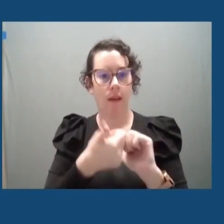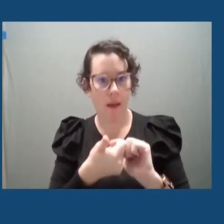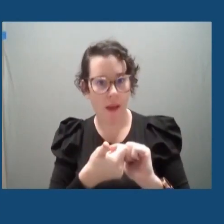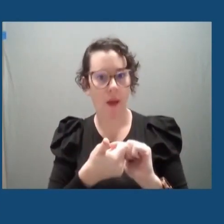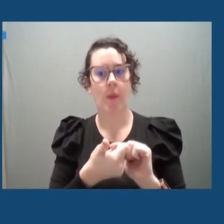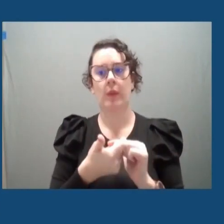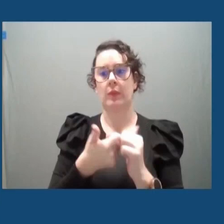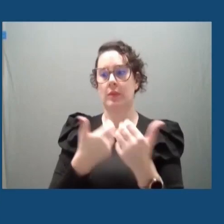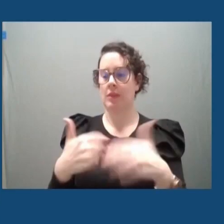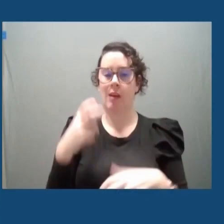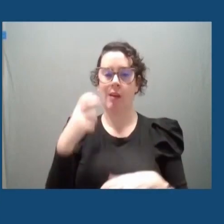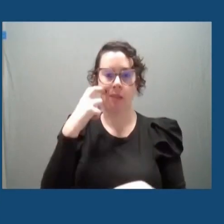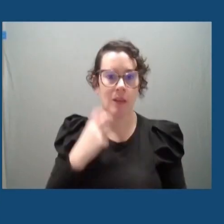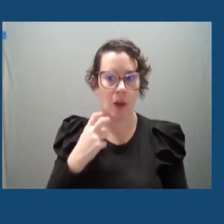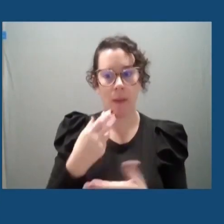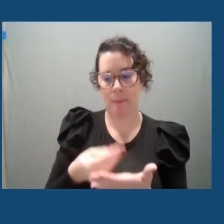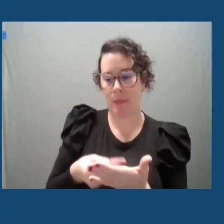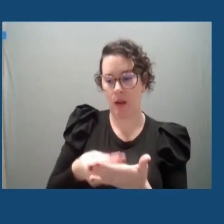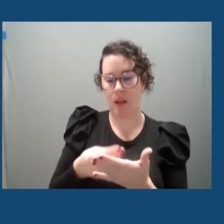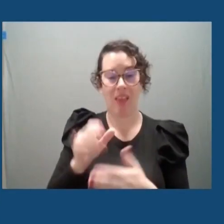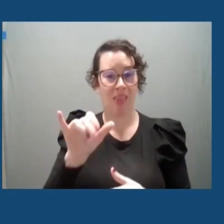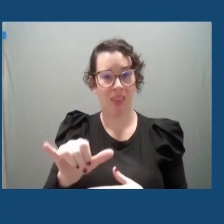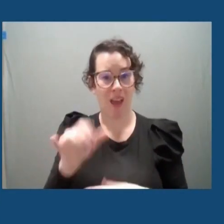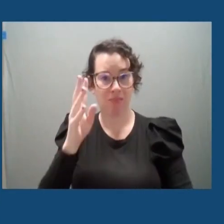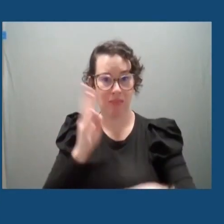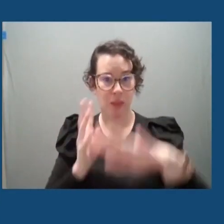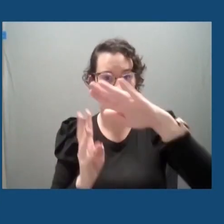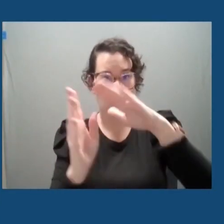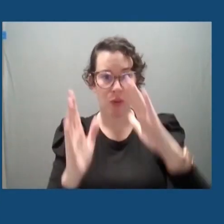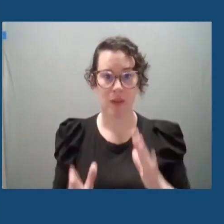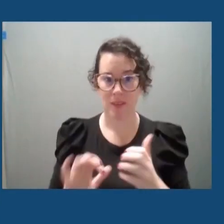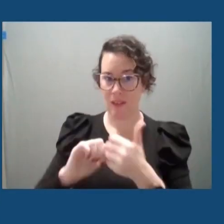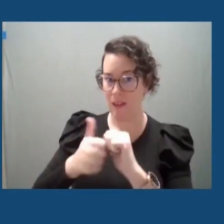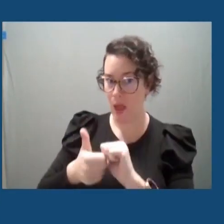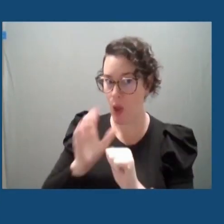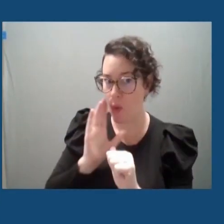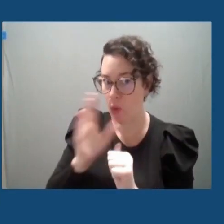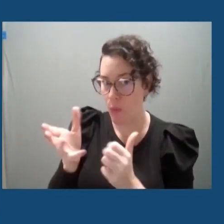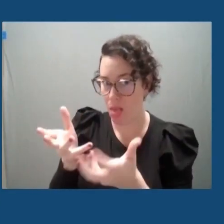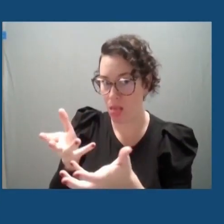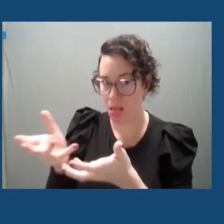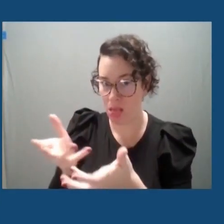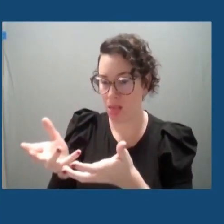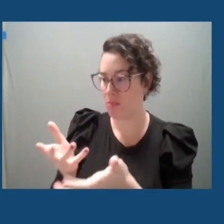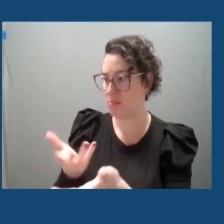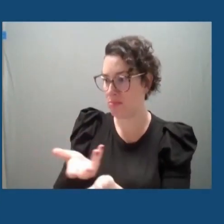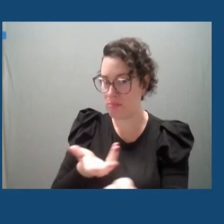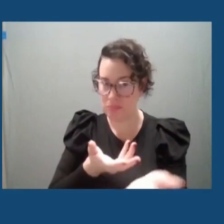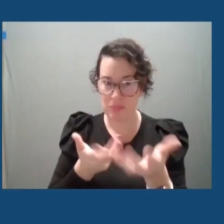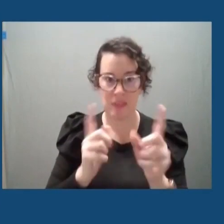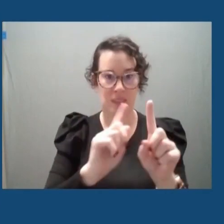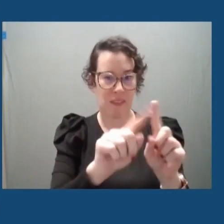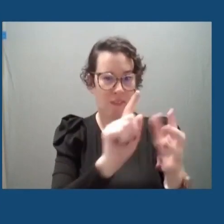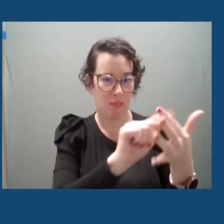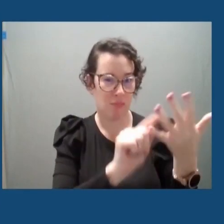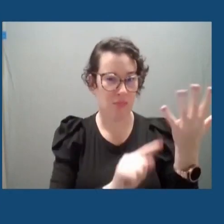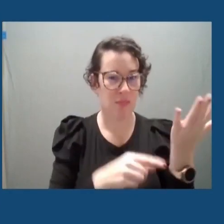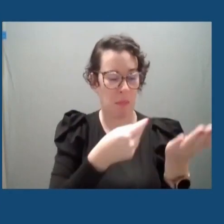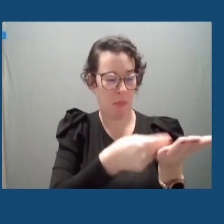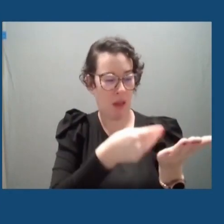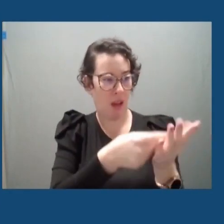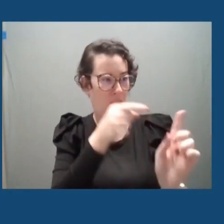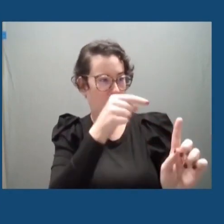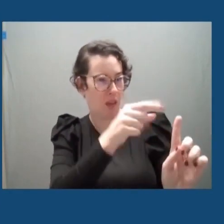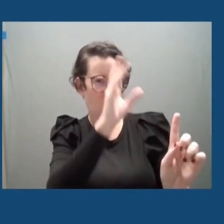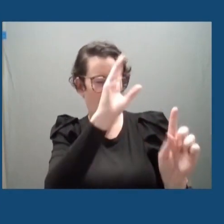migrants and a structural deficit in next week's budget speech. But right now,